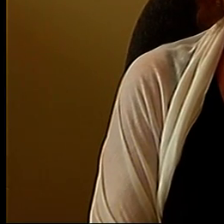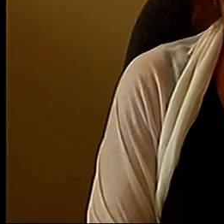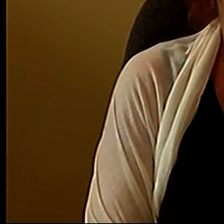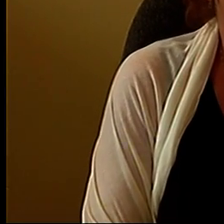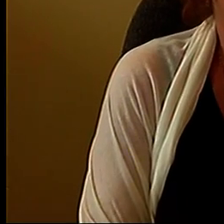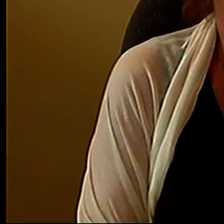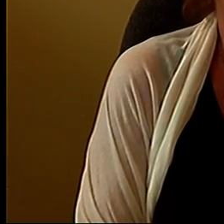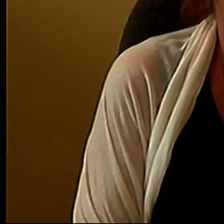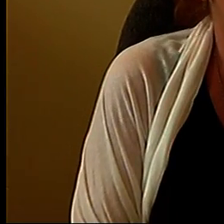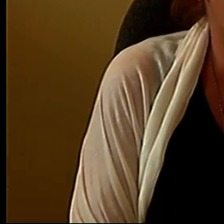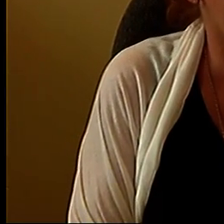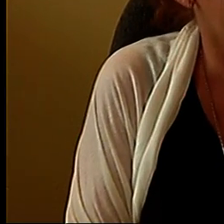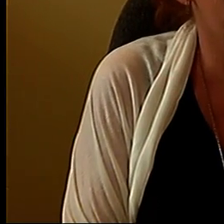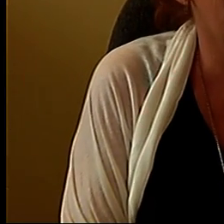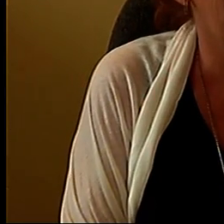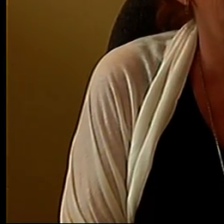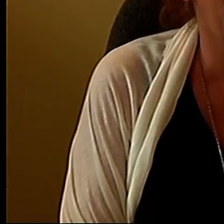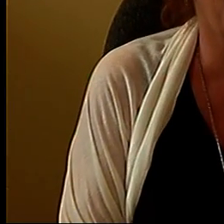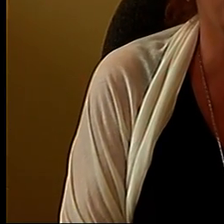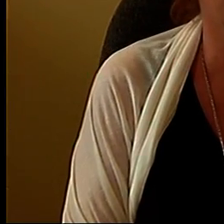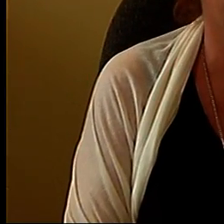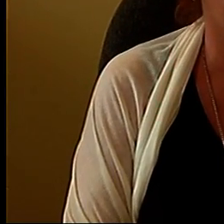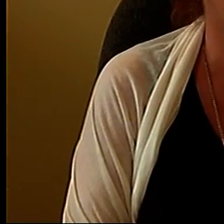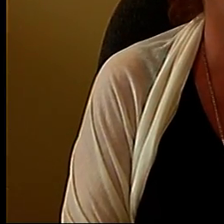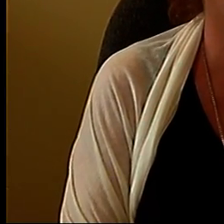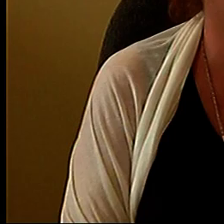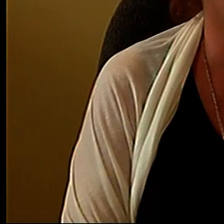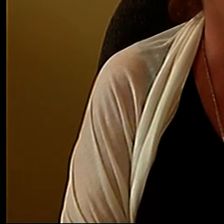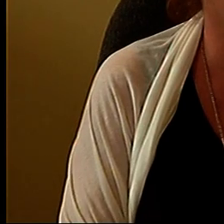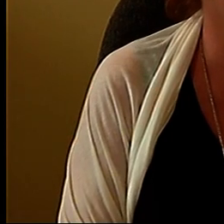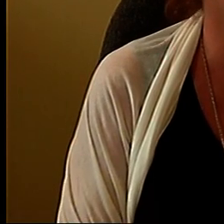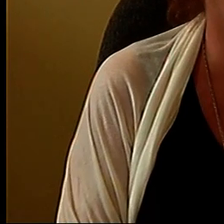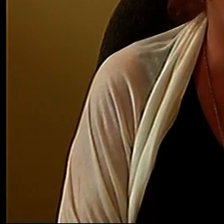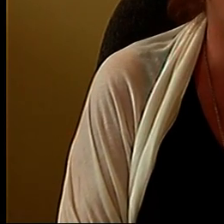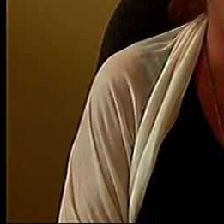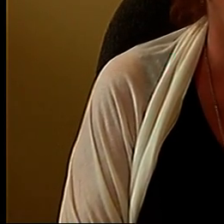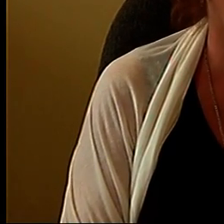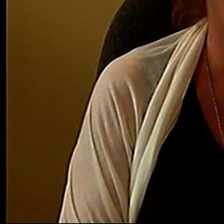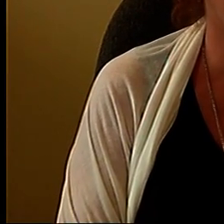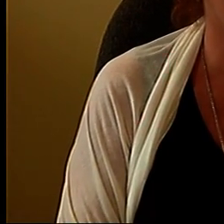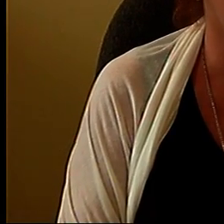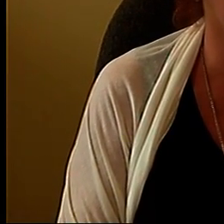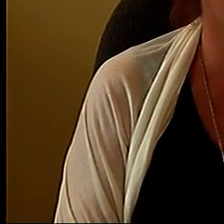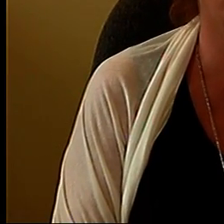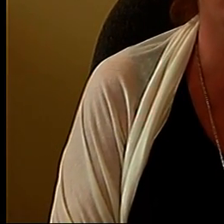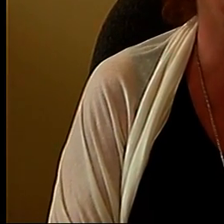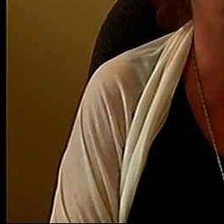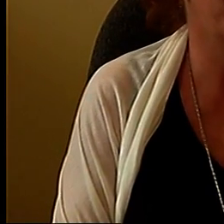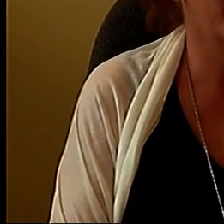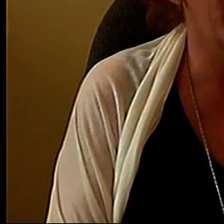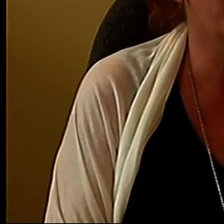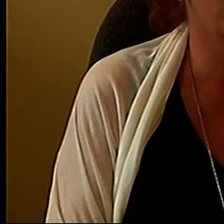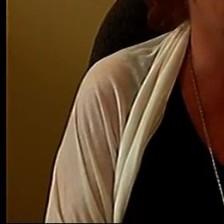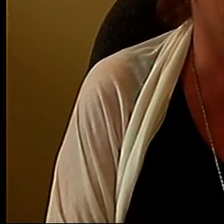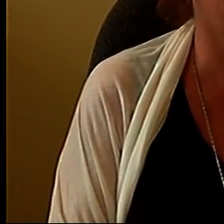New Zealand shows a complete lack of diplomacy in this, offering this so-called reward. I would expect them